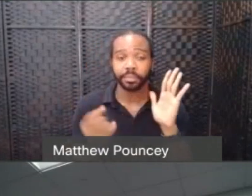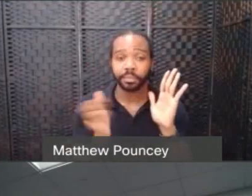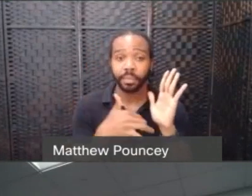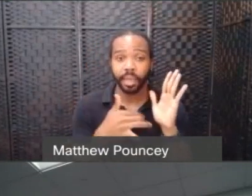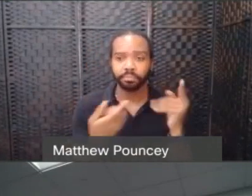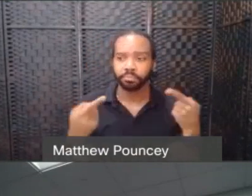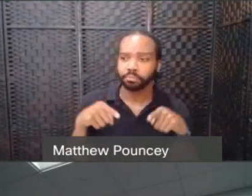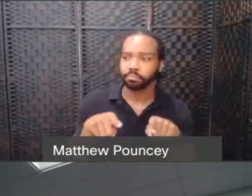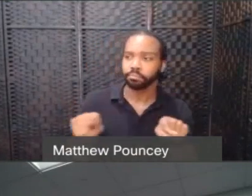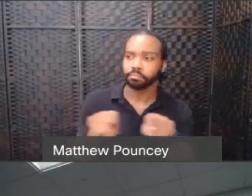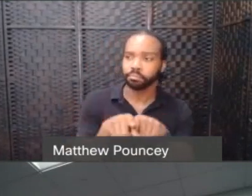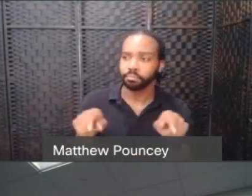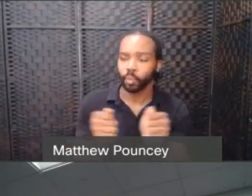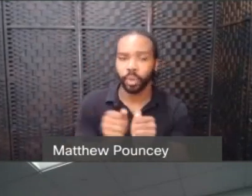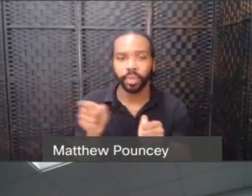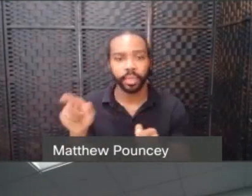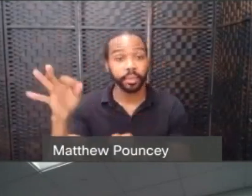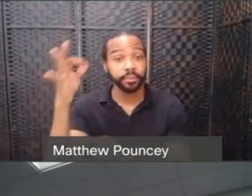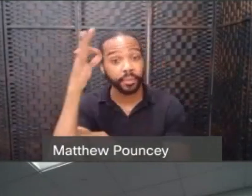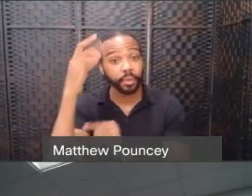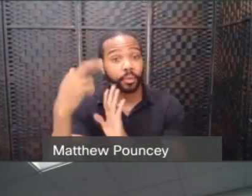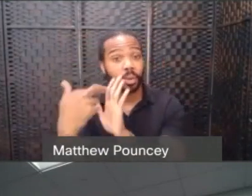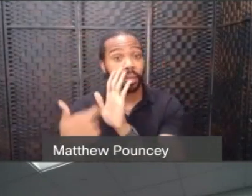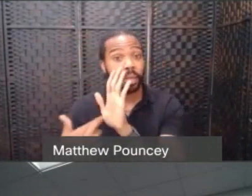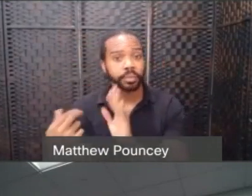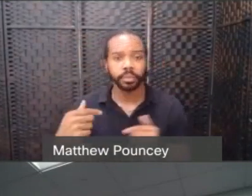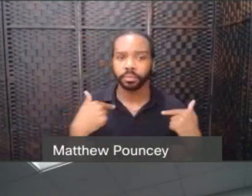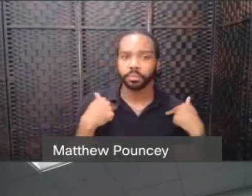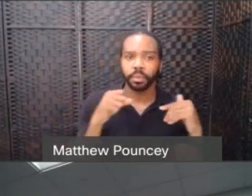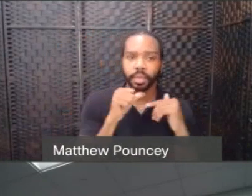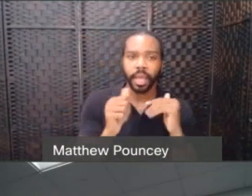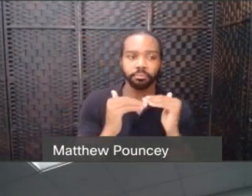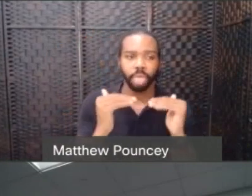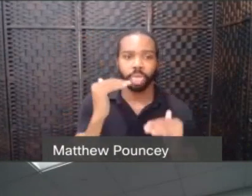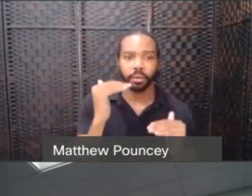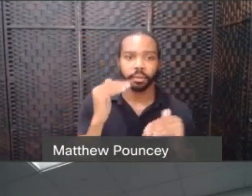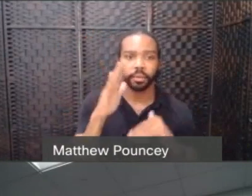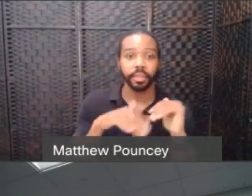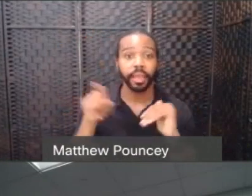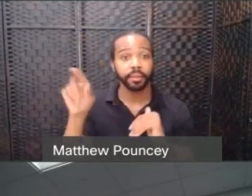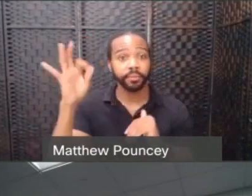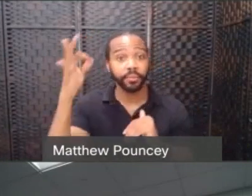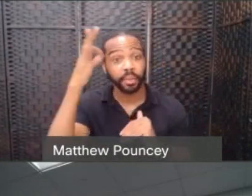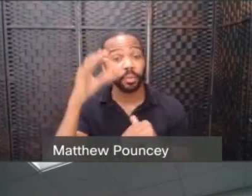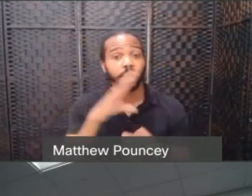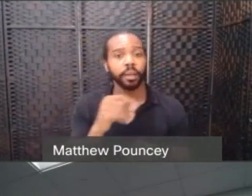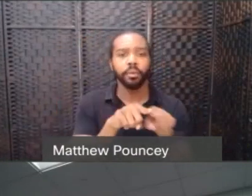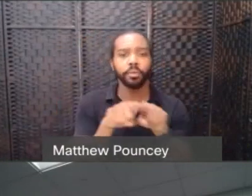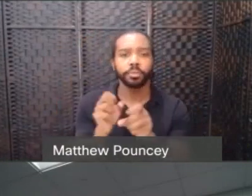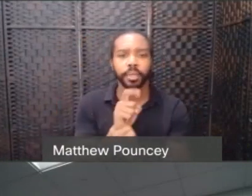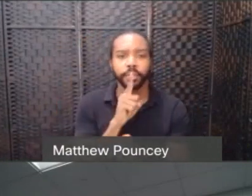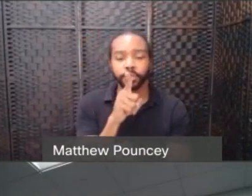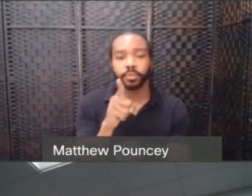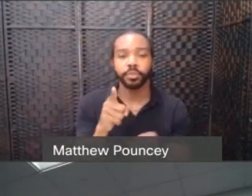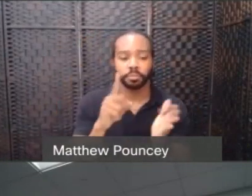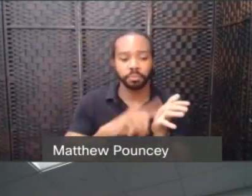aligns with federal regulations, that we are not more lax than federal regulations, and that in addition, that we look at our guidance based